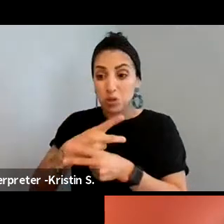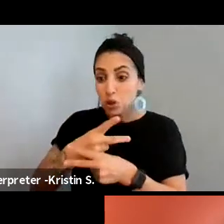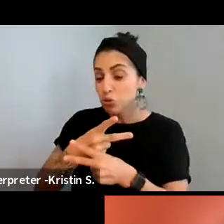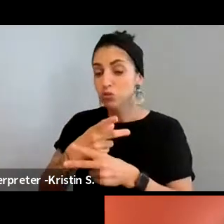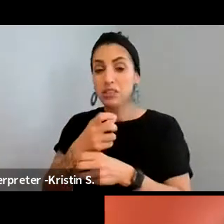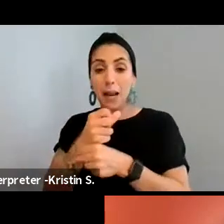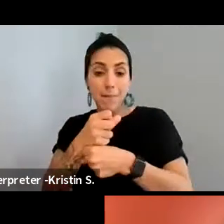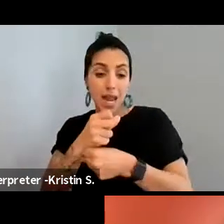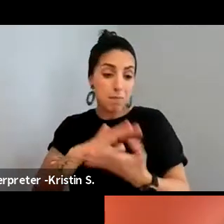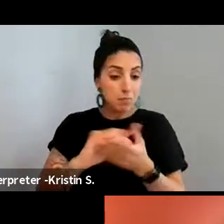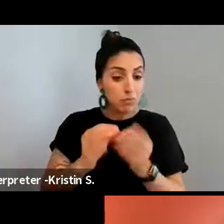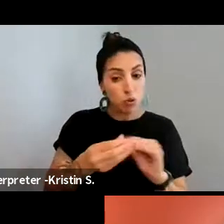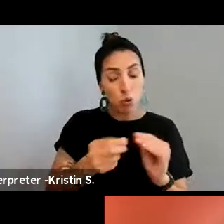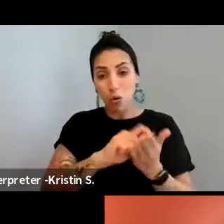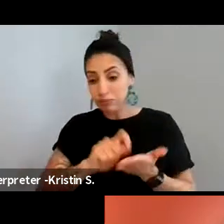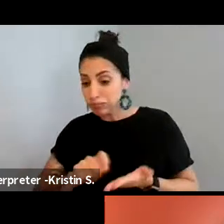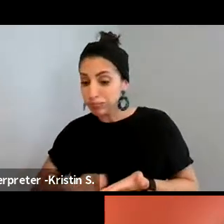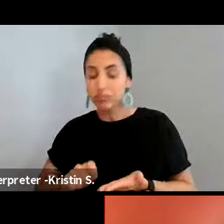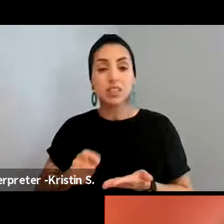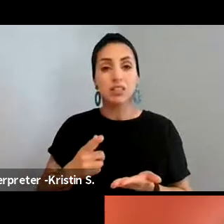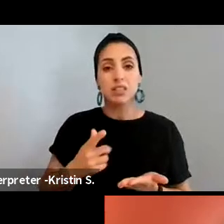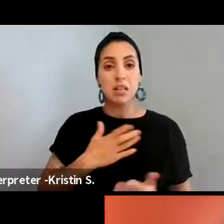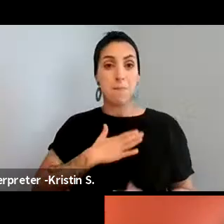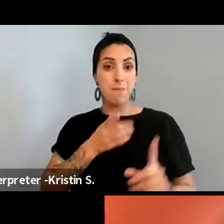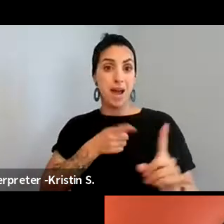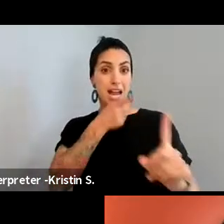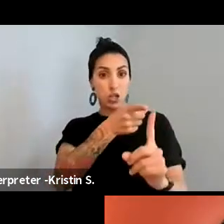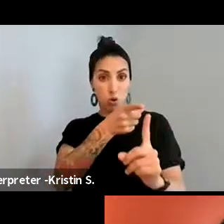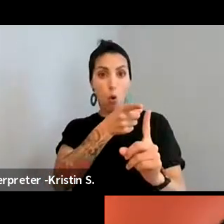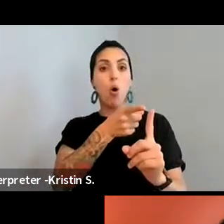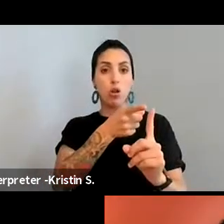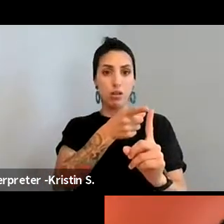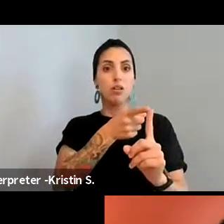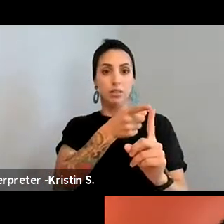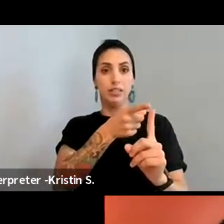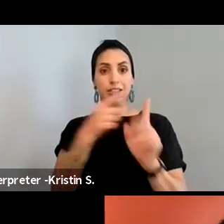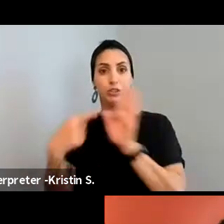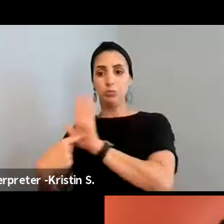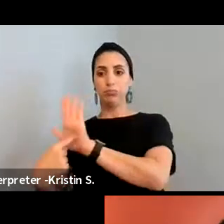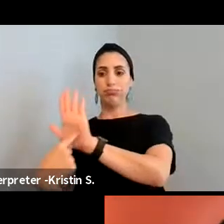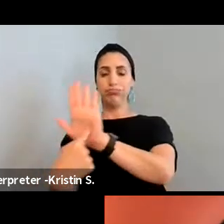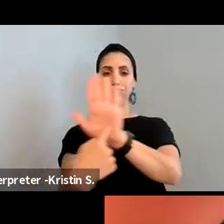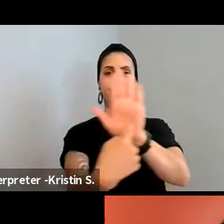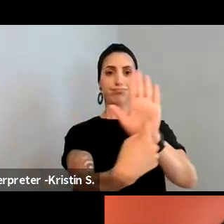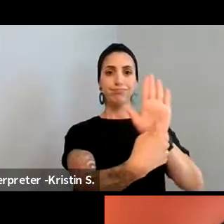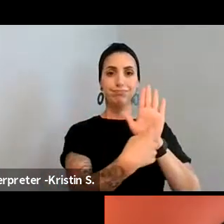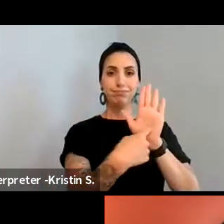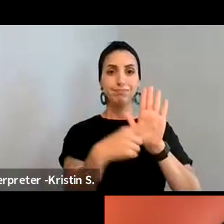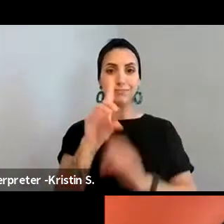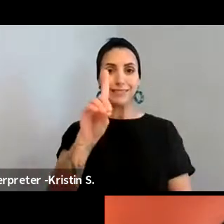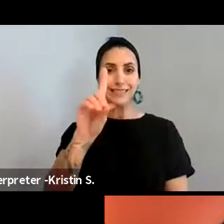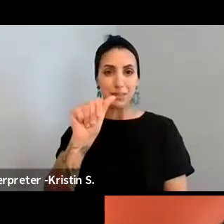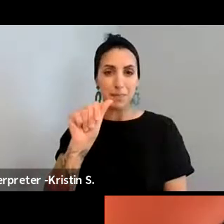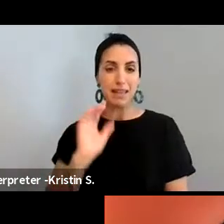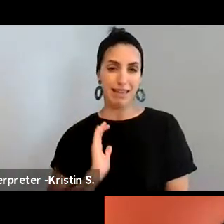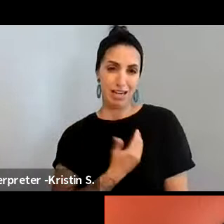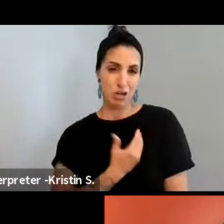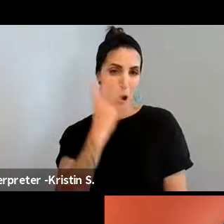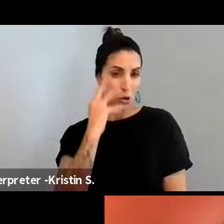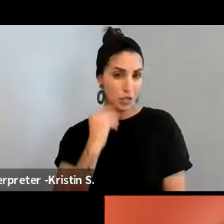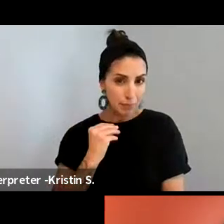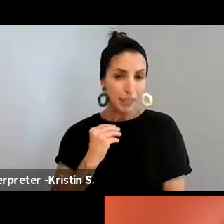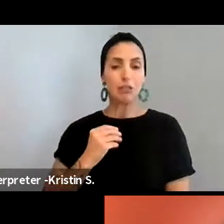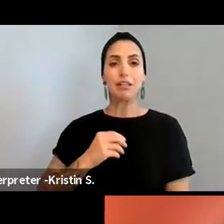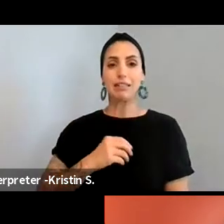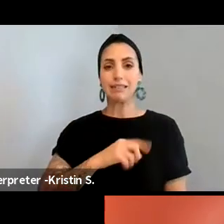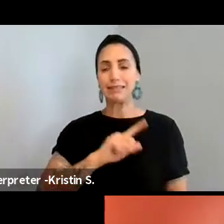sure that disability is an integral and visible part of the intersectional human experiences